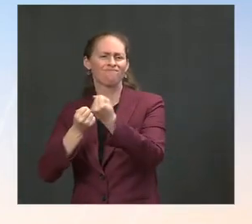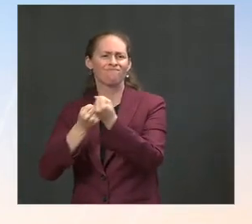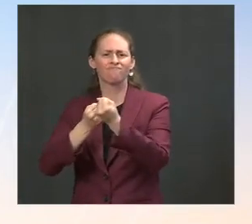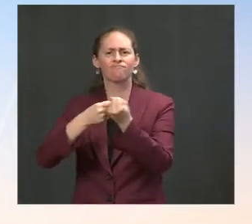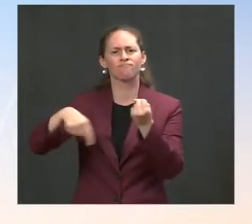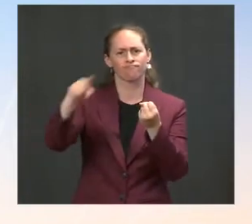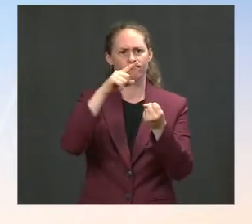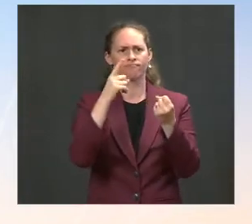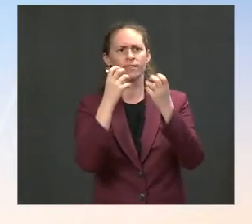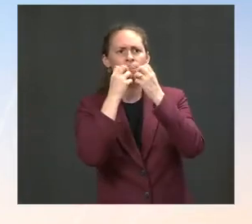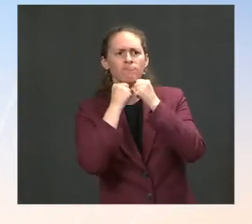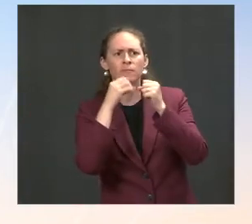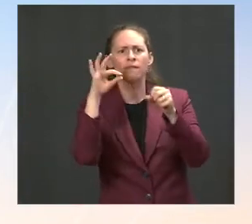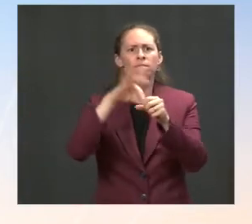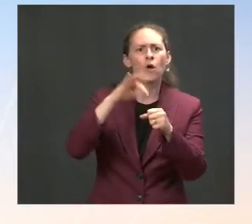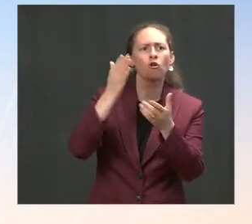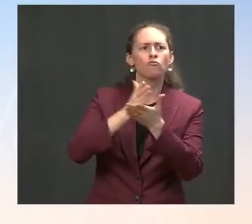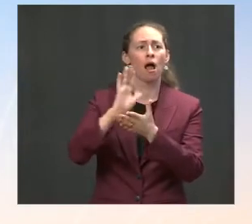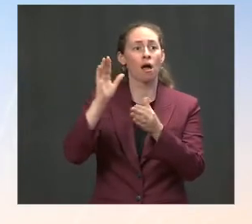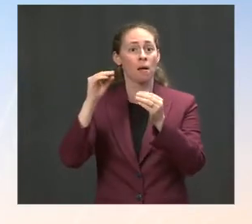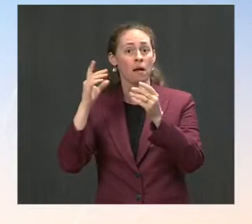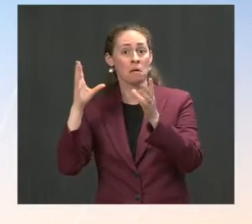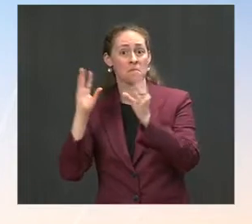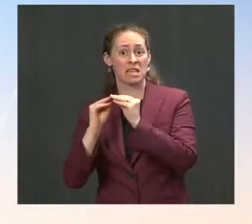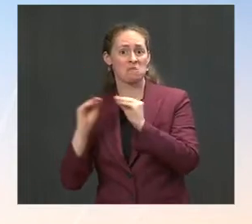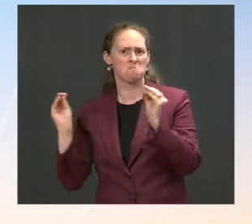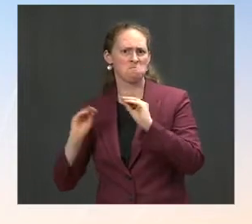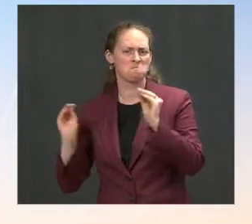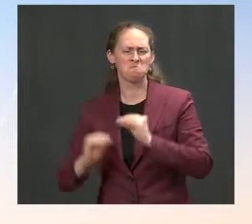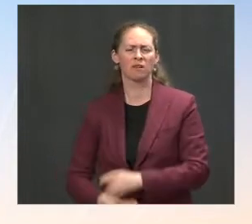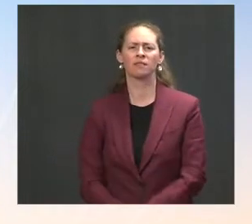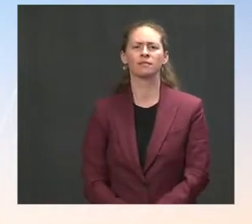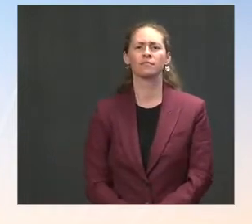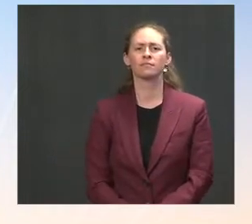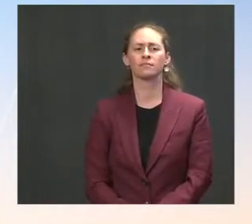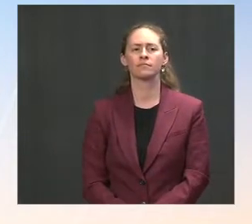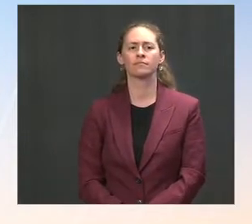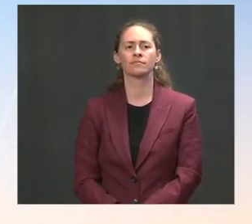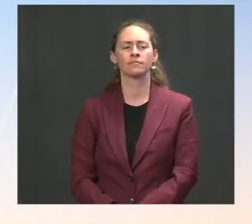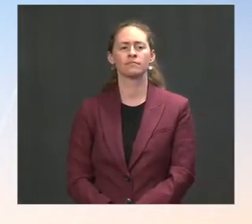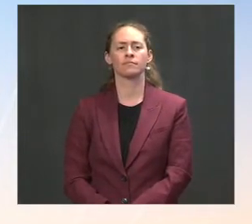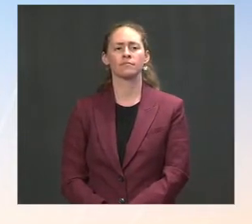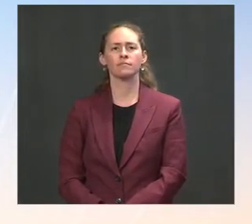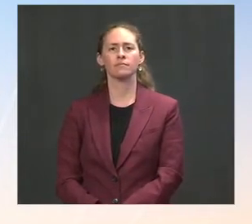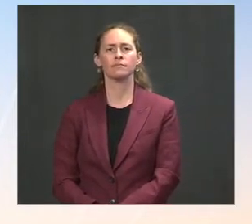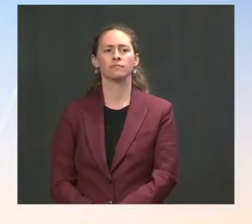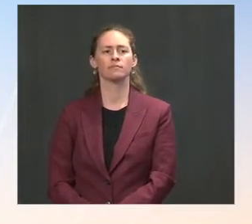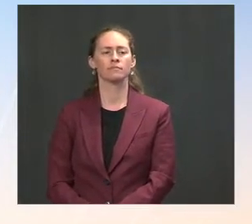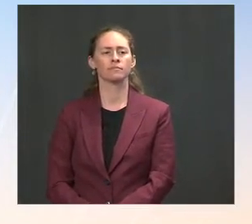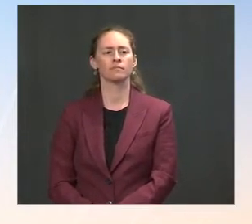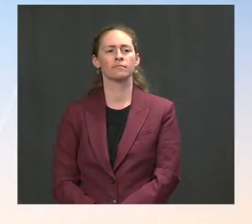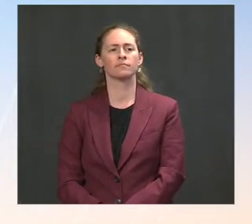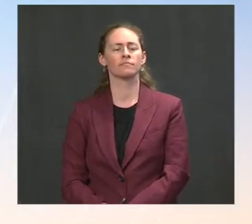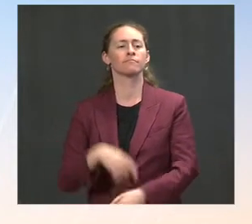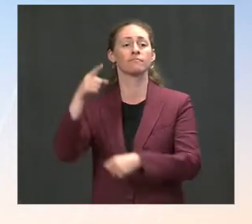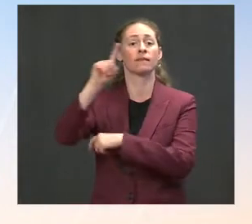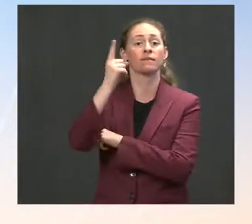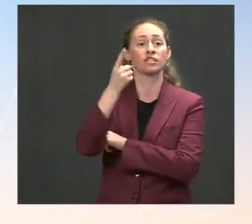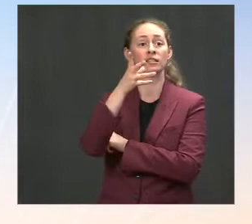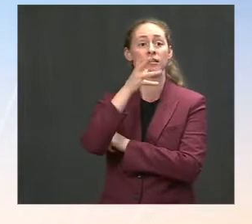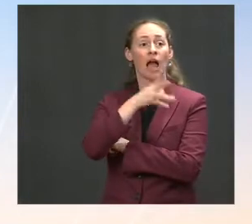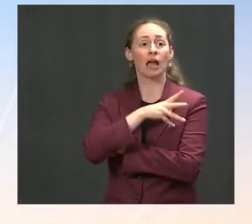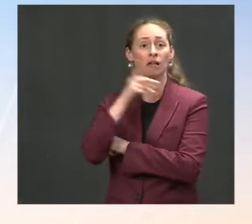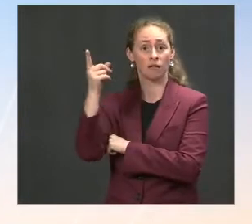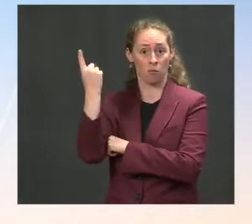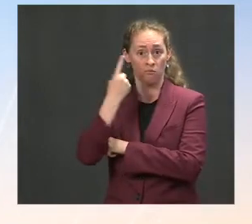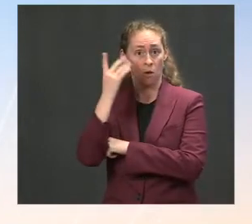have any meetings scheduled for him. Kind of similar vein regarding COVID. Will the First Lady be quarantined away from the